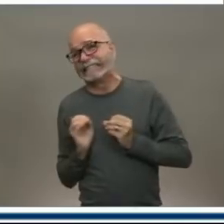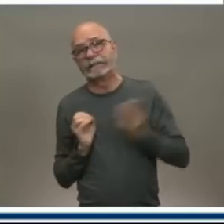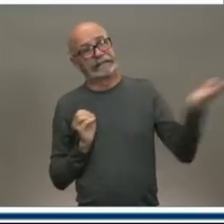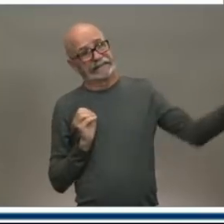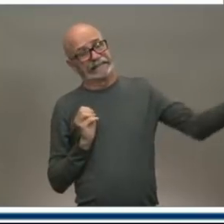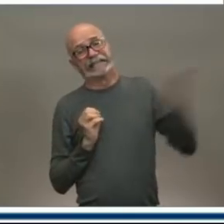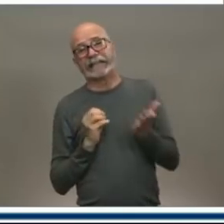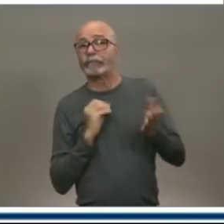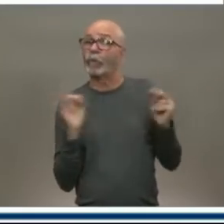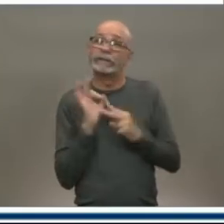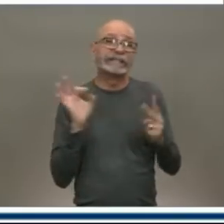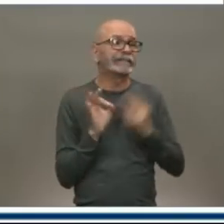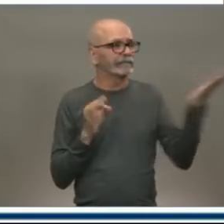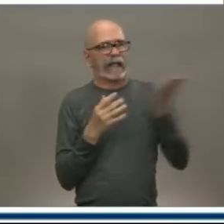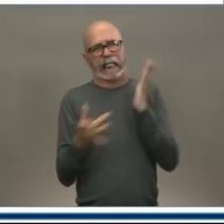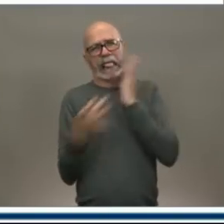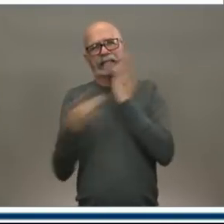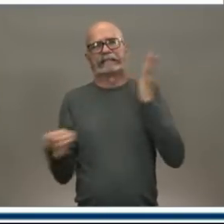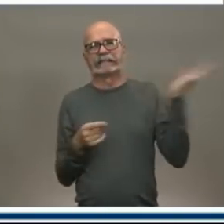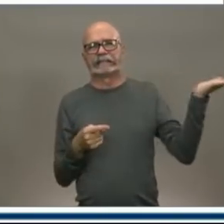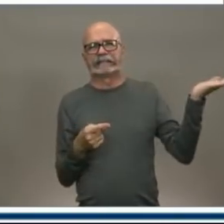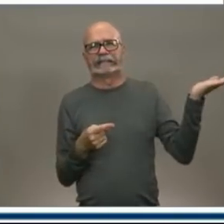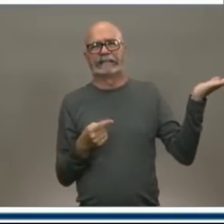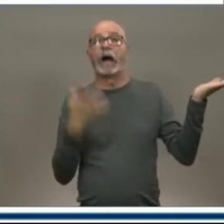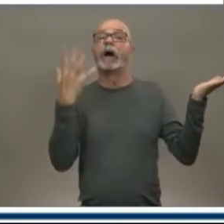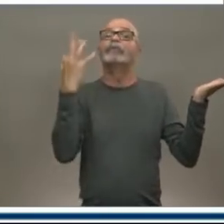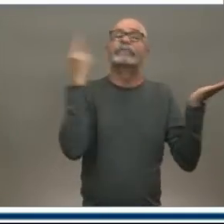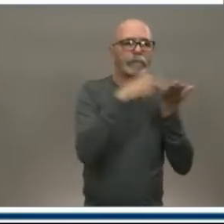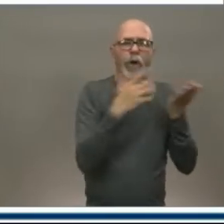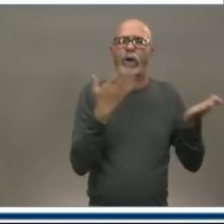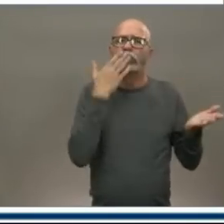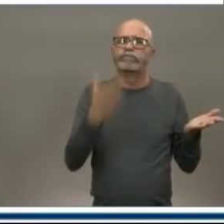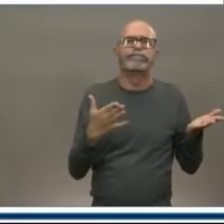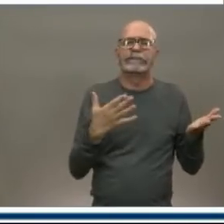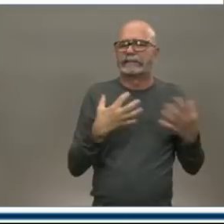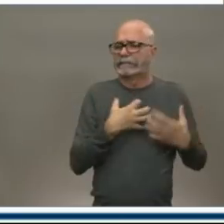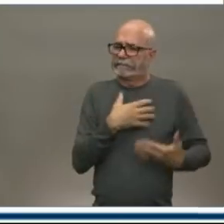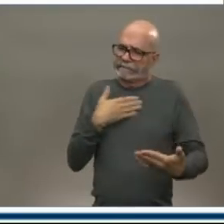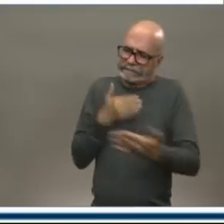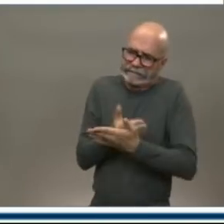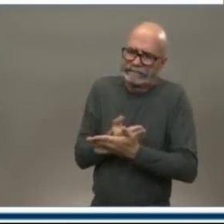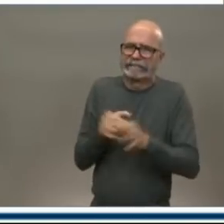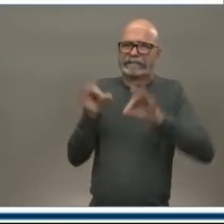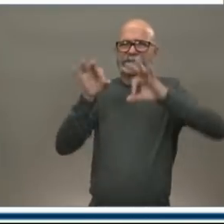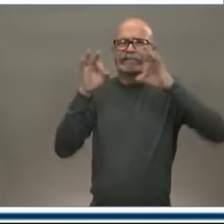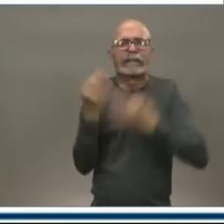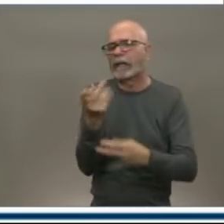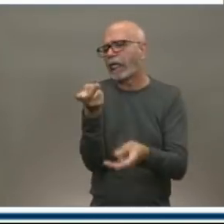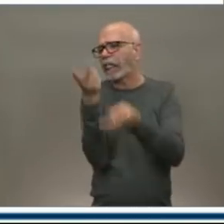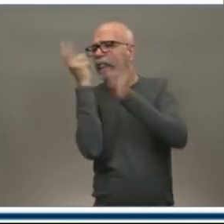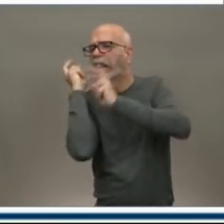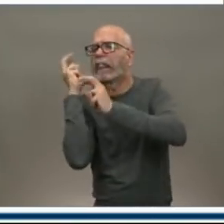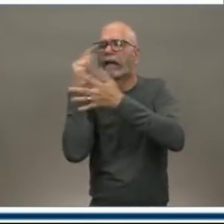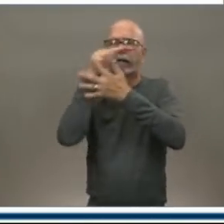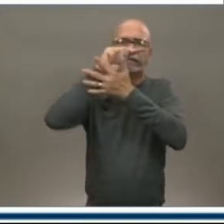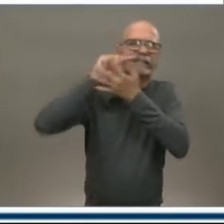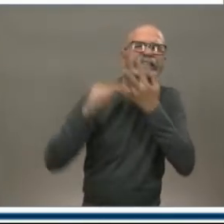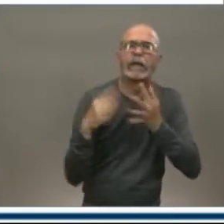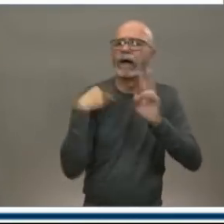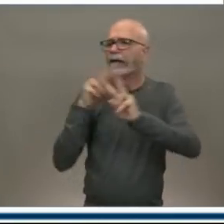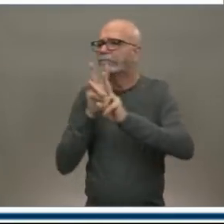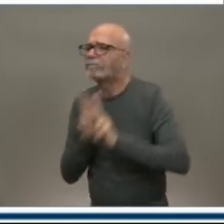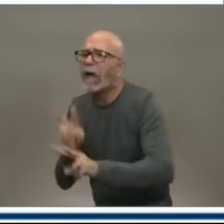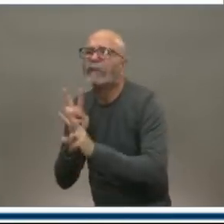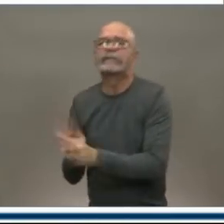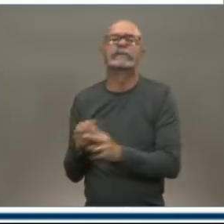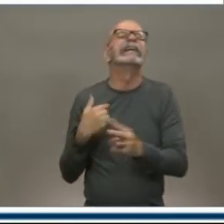have many of those where they have a family member who's terminally ill, they come to a funeral. All